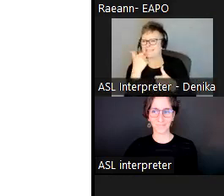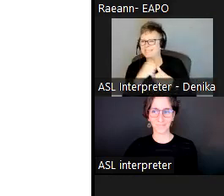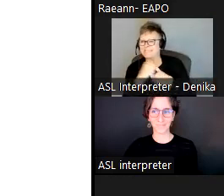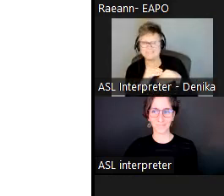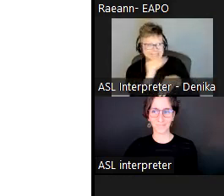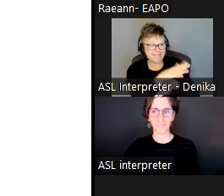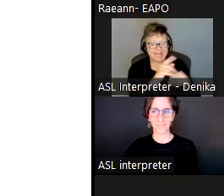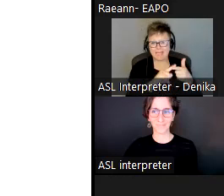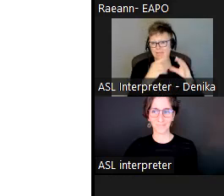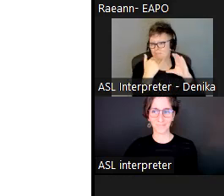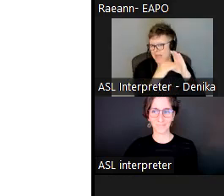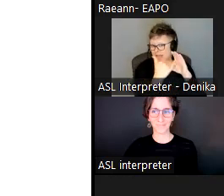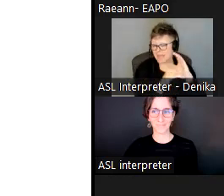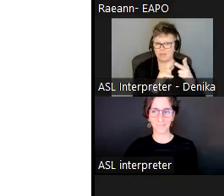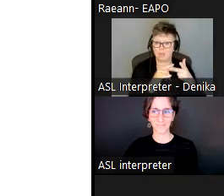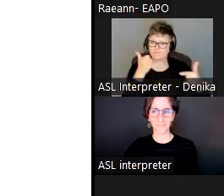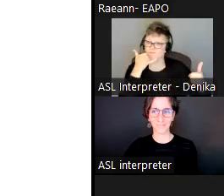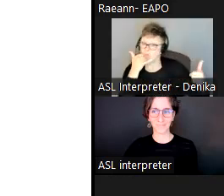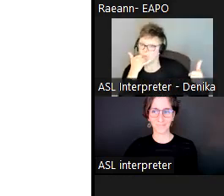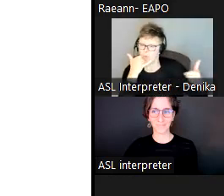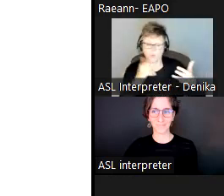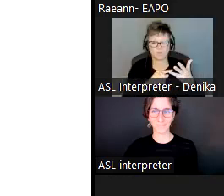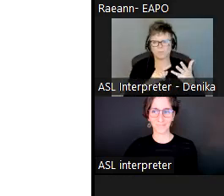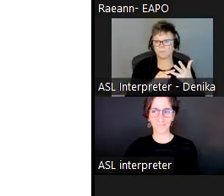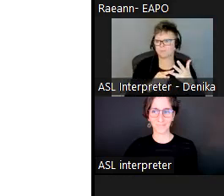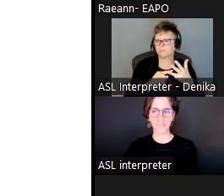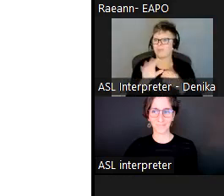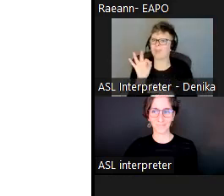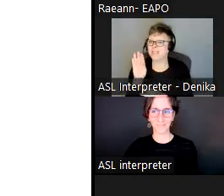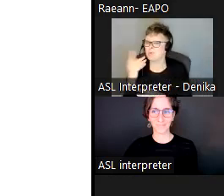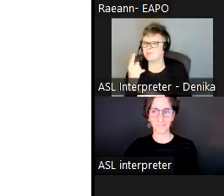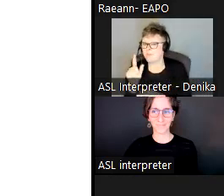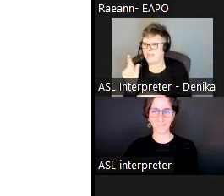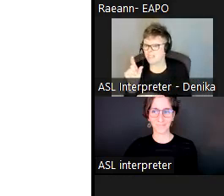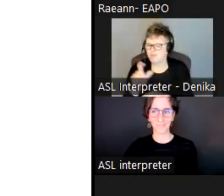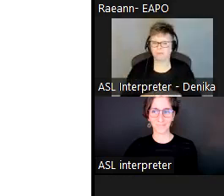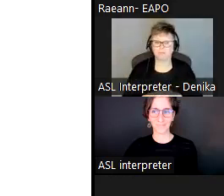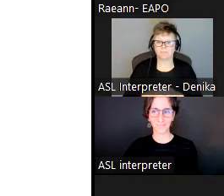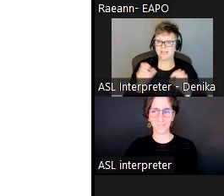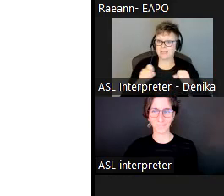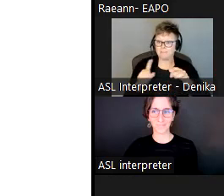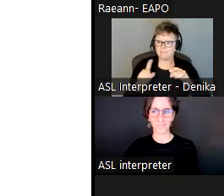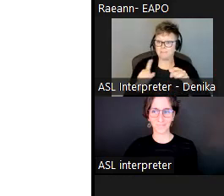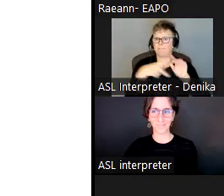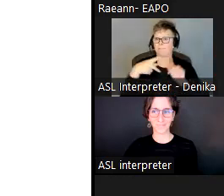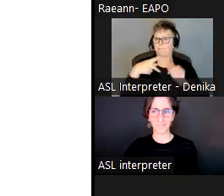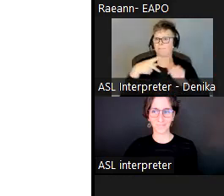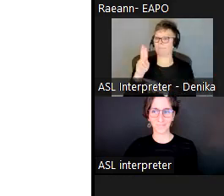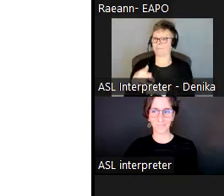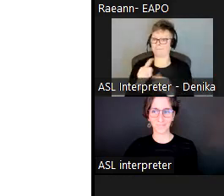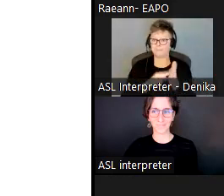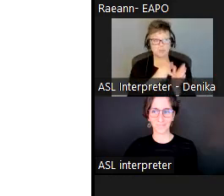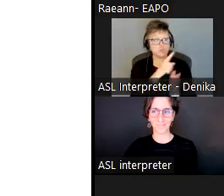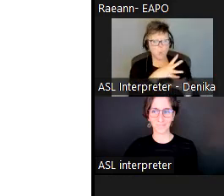email, telephone, social media. It could be a website pop-up advertising that you're a winner of a